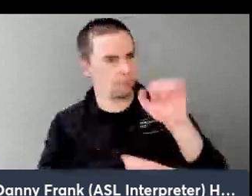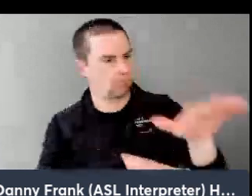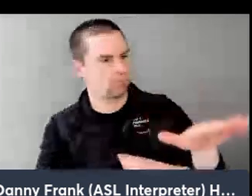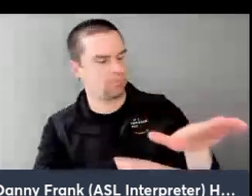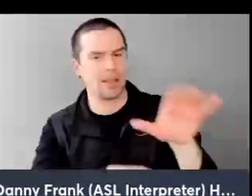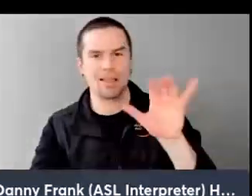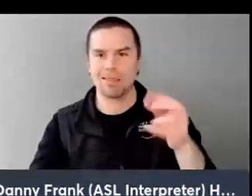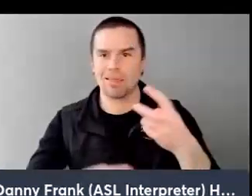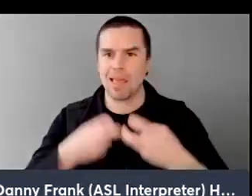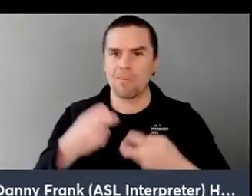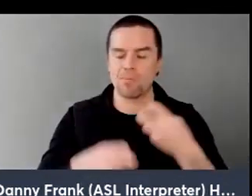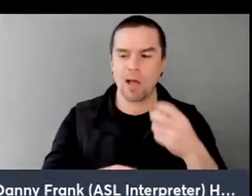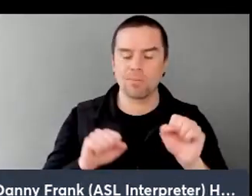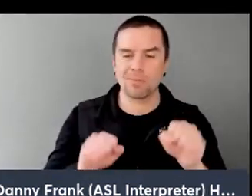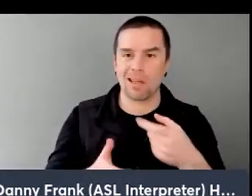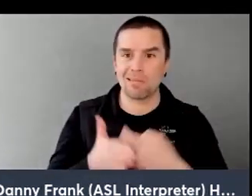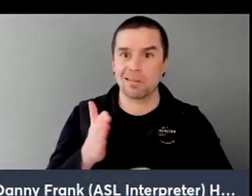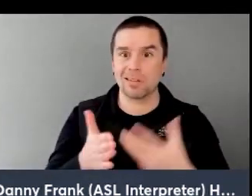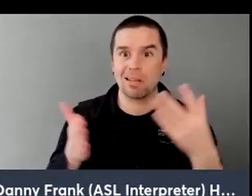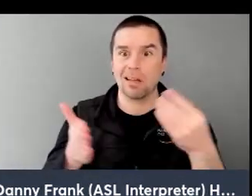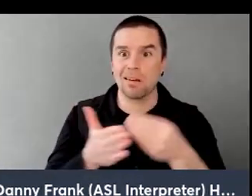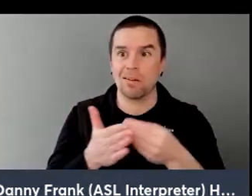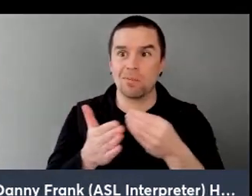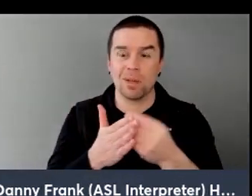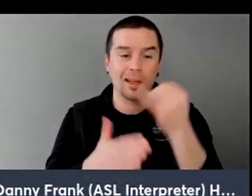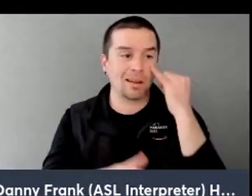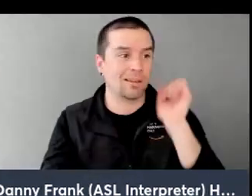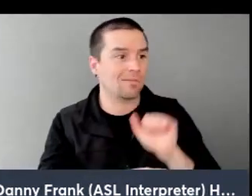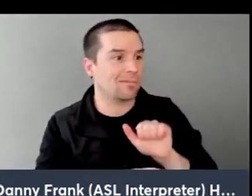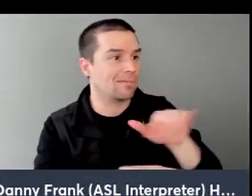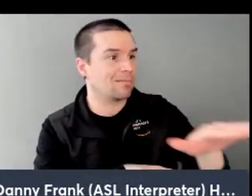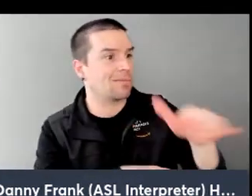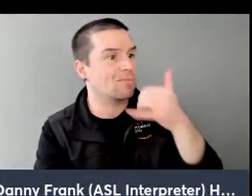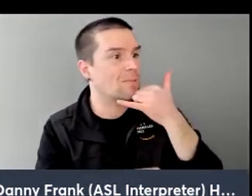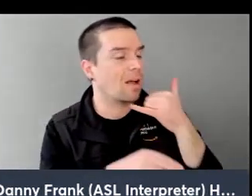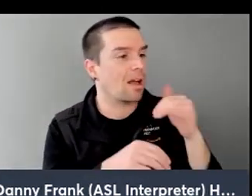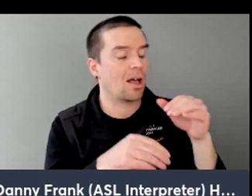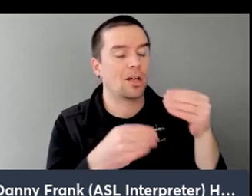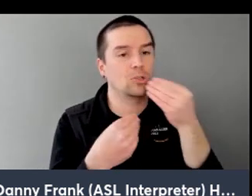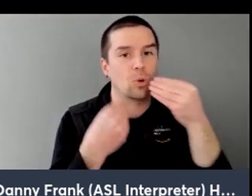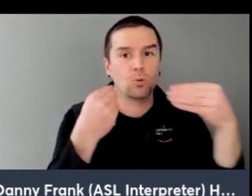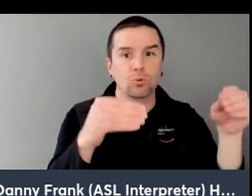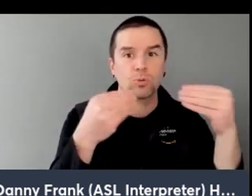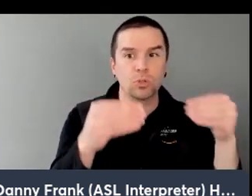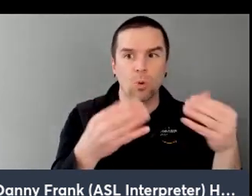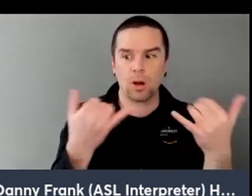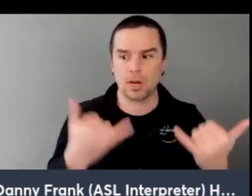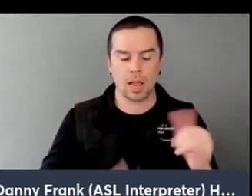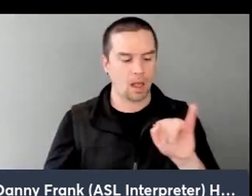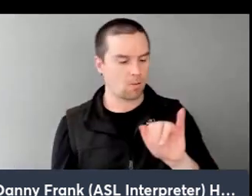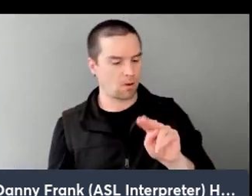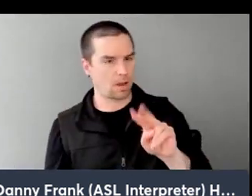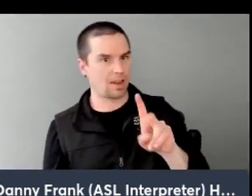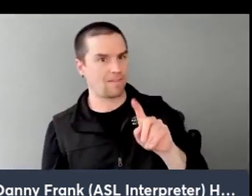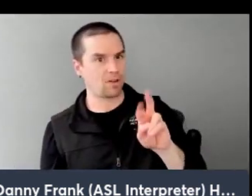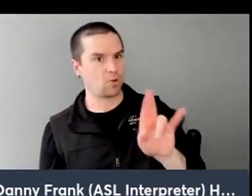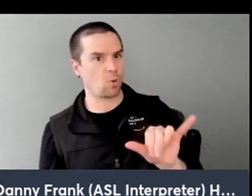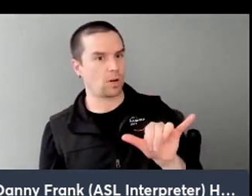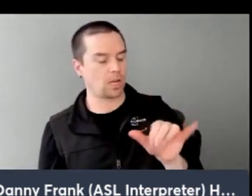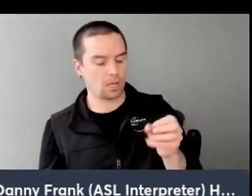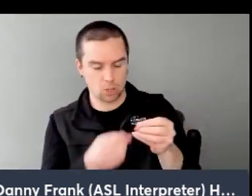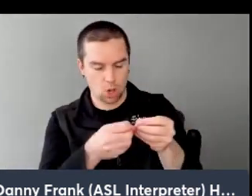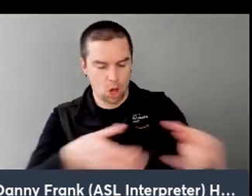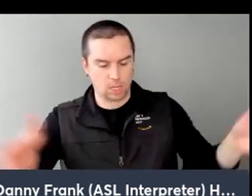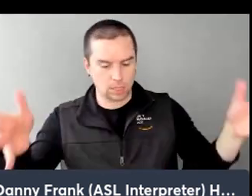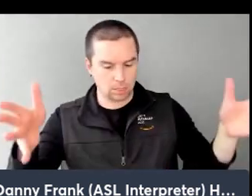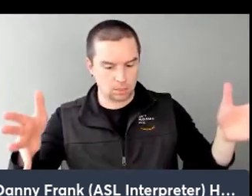because if you accidentally send it to the wrong supermarket, now you've lost that inventory. Yeah. And it's your fault.